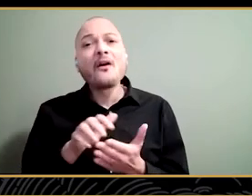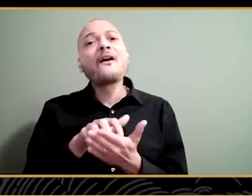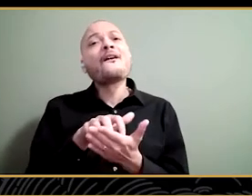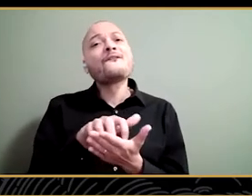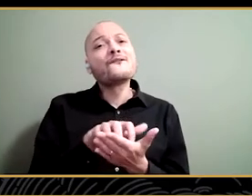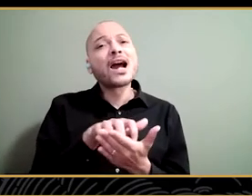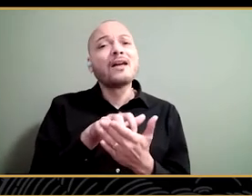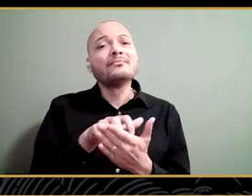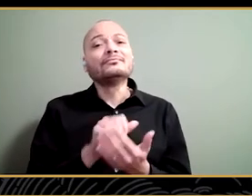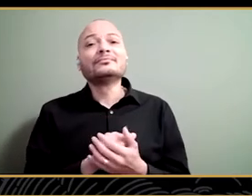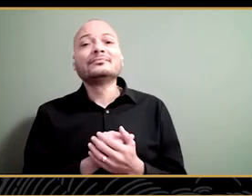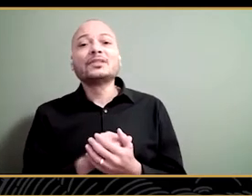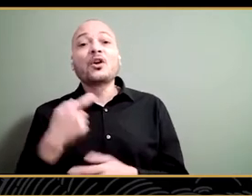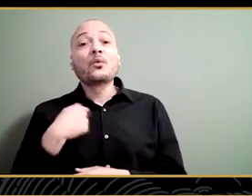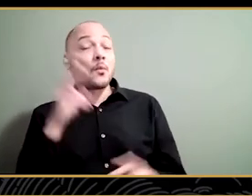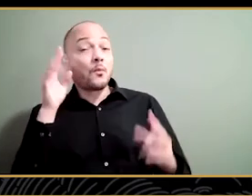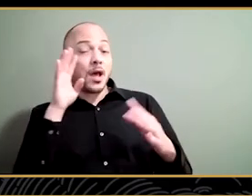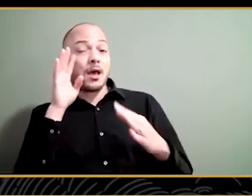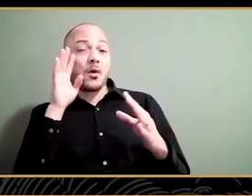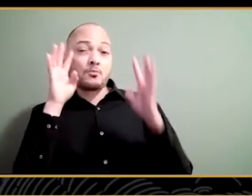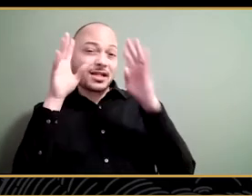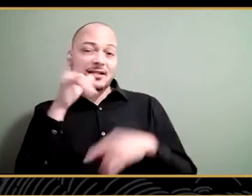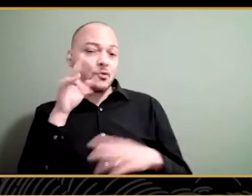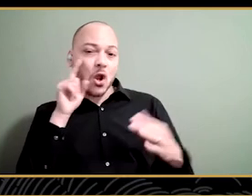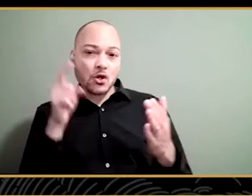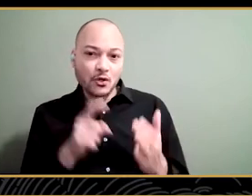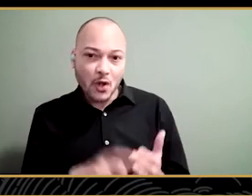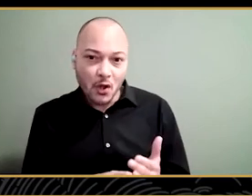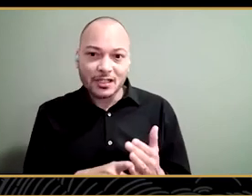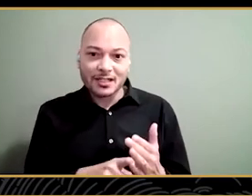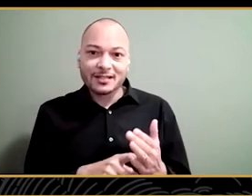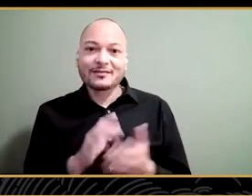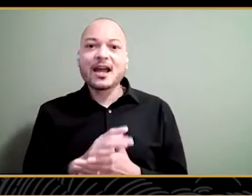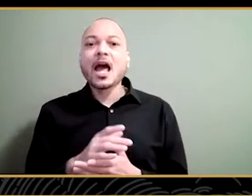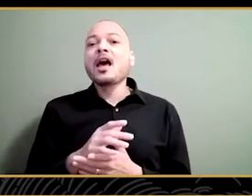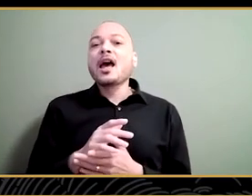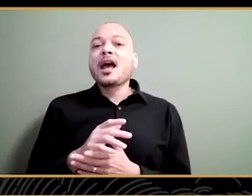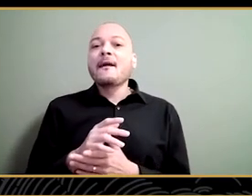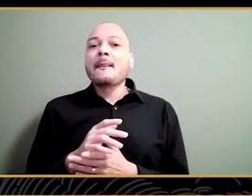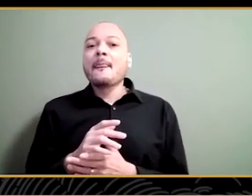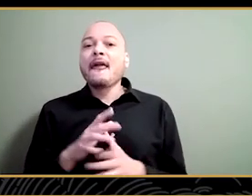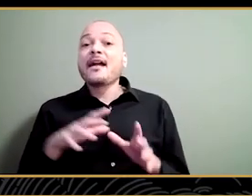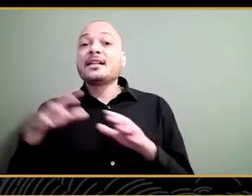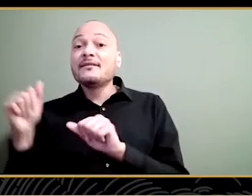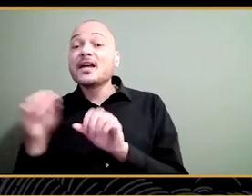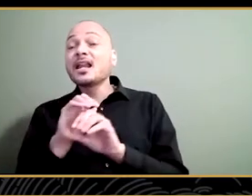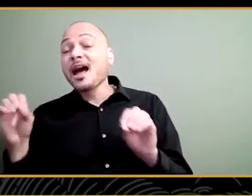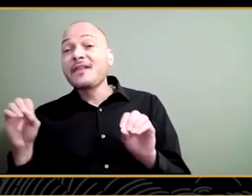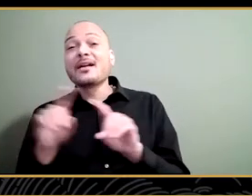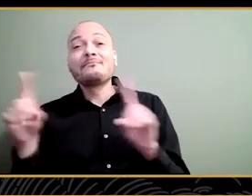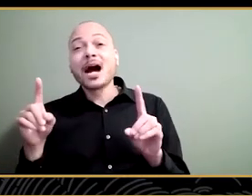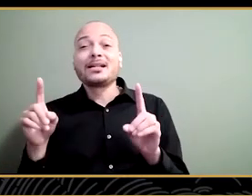shipments to our home, ceremoniously slashing packages with scissors, cleaving, leaving nothing but confetti.